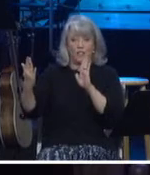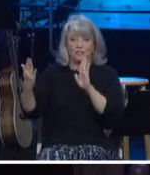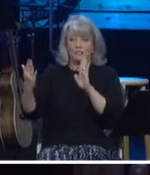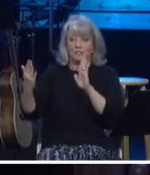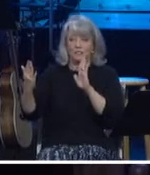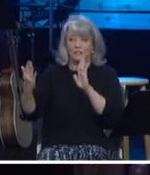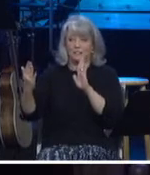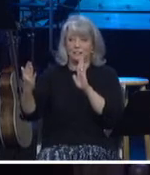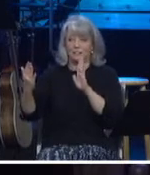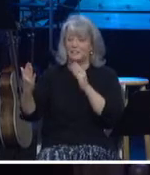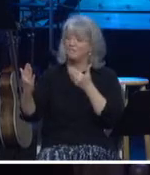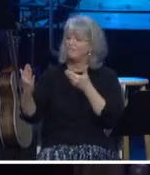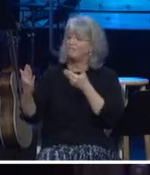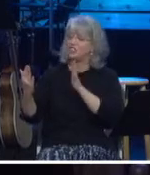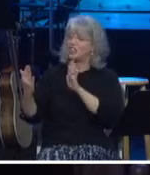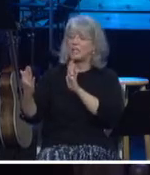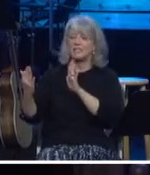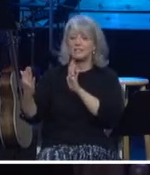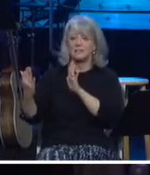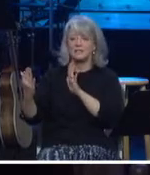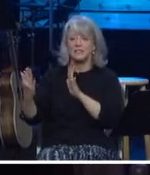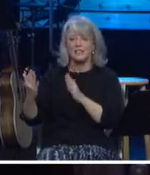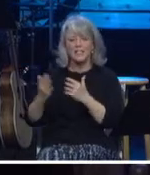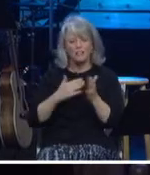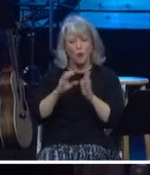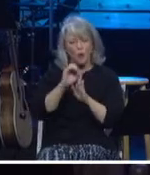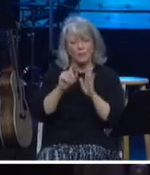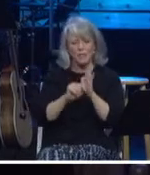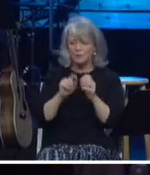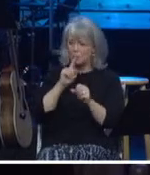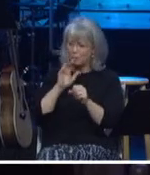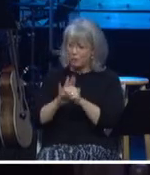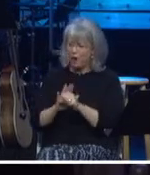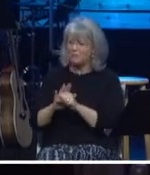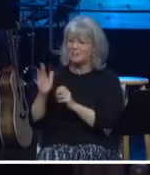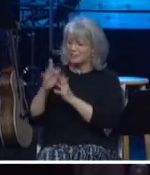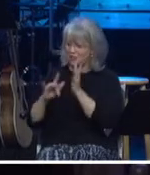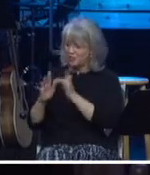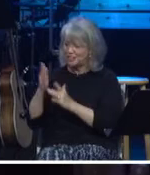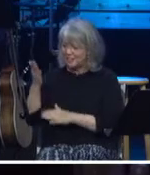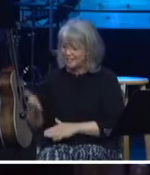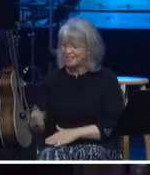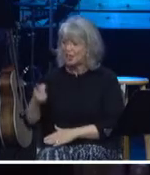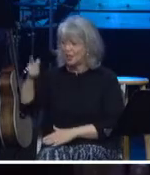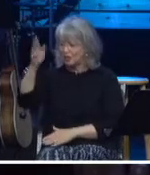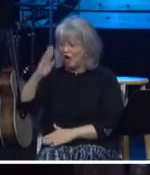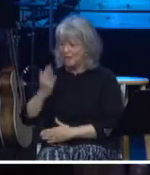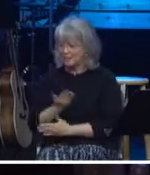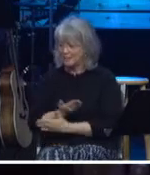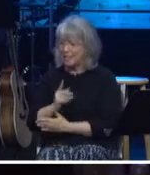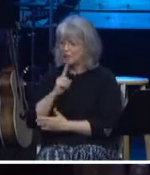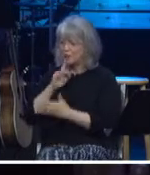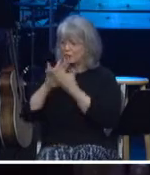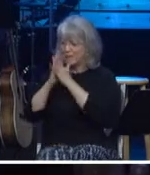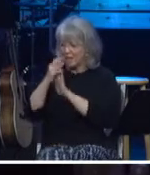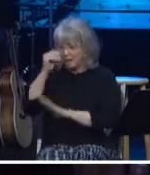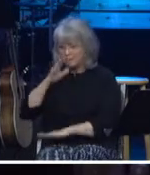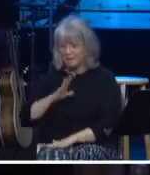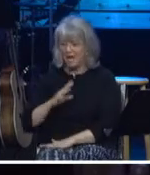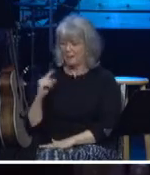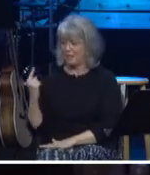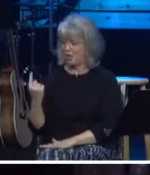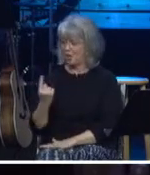They're rejecting the one who the Old Testament promised, rejecting God the Son incarnate, rejecting the only Savior, the